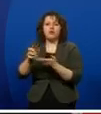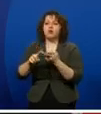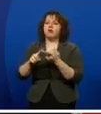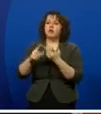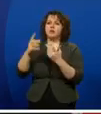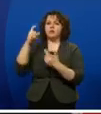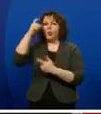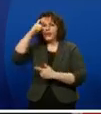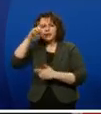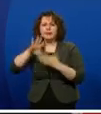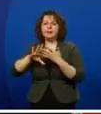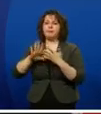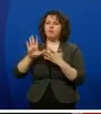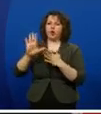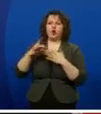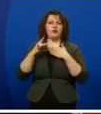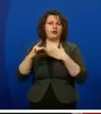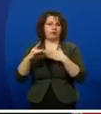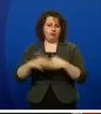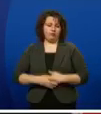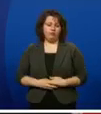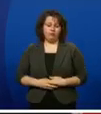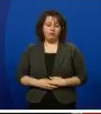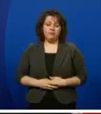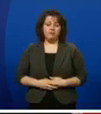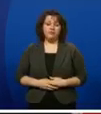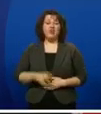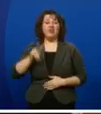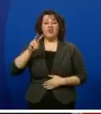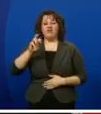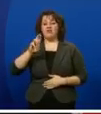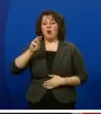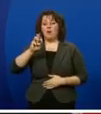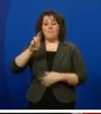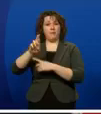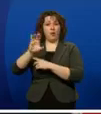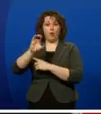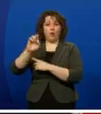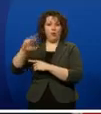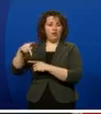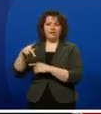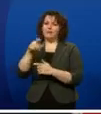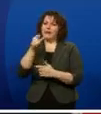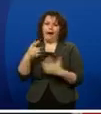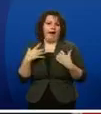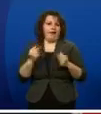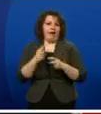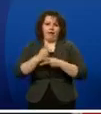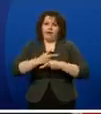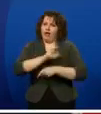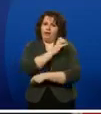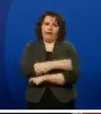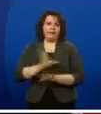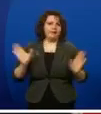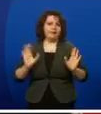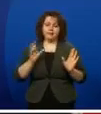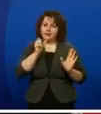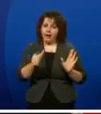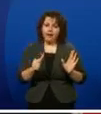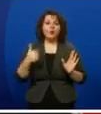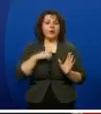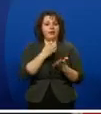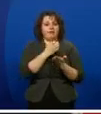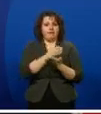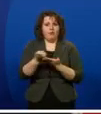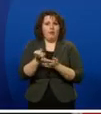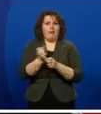and direction. You see, Vermeer Corporation is not a healthcare clinic. We are an equipment